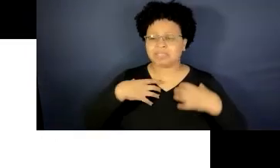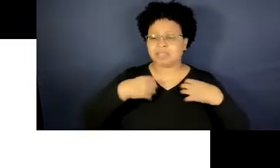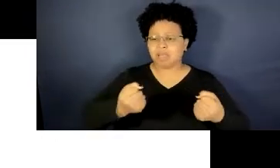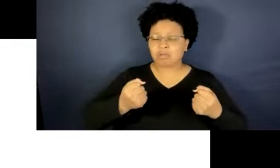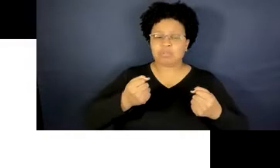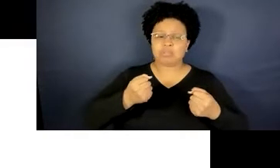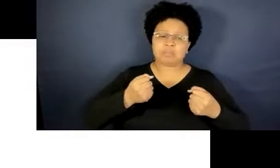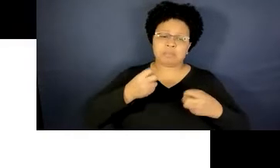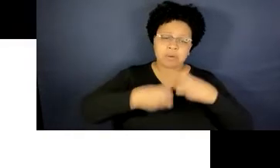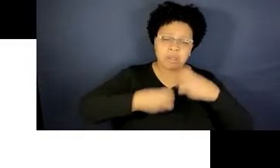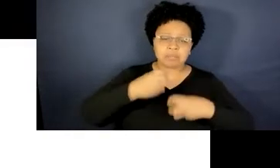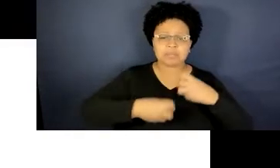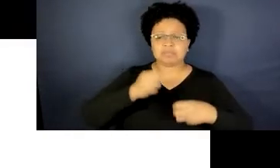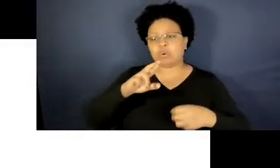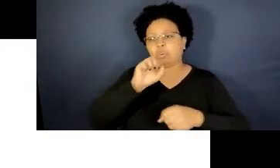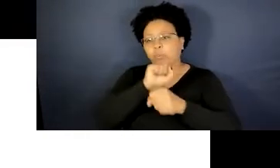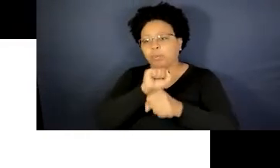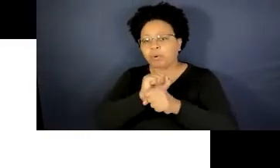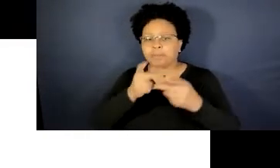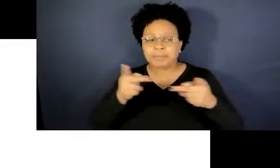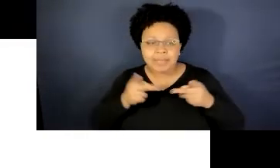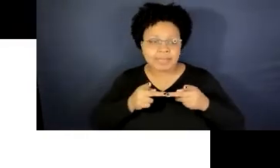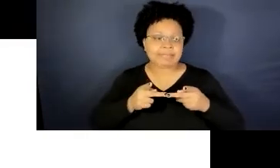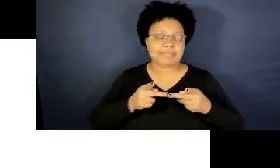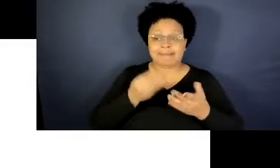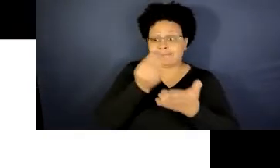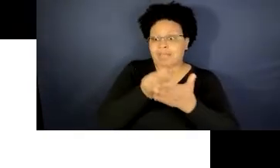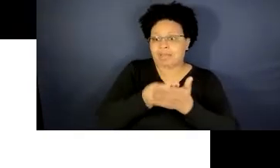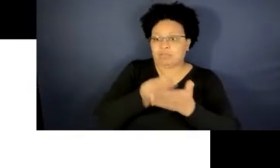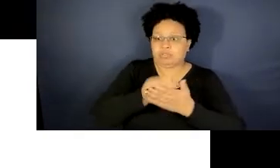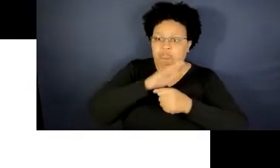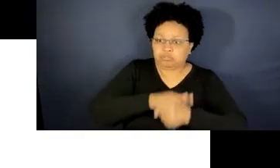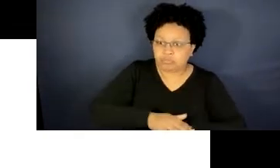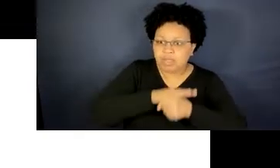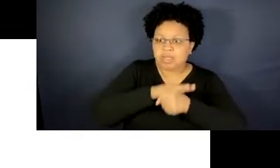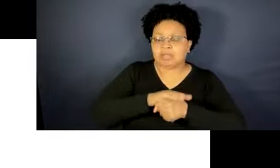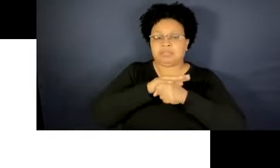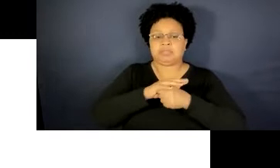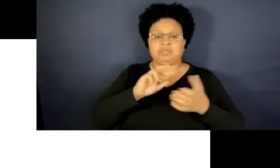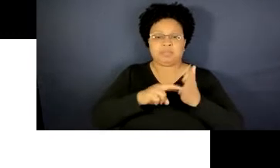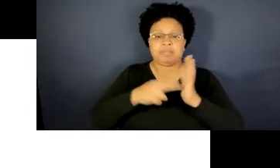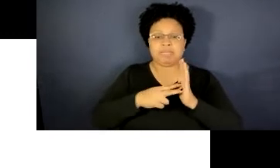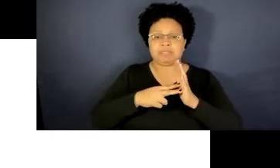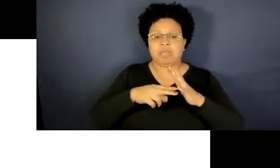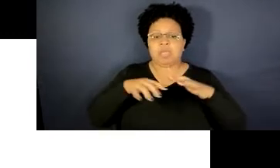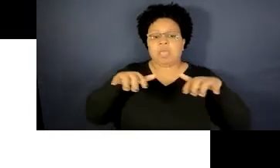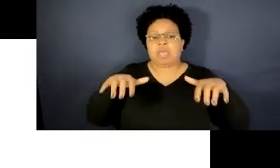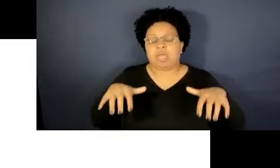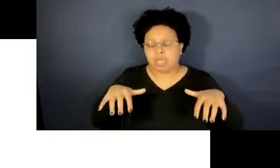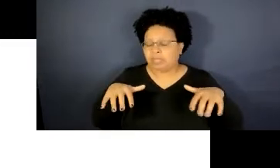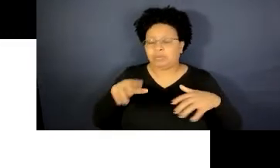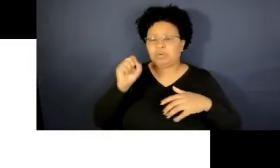and financial stressors. Didn't he talk about finances? It means, they say, bouncing back from difficult